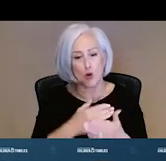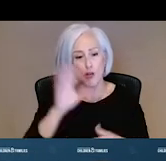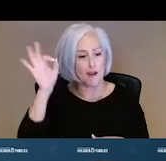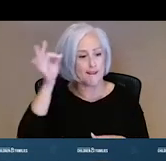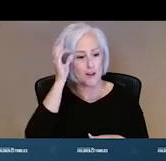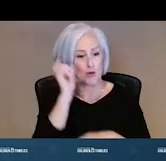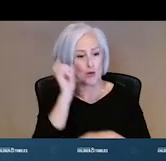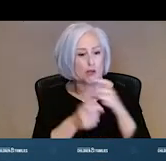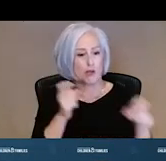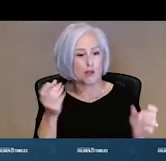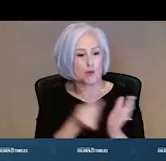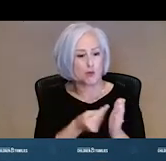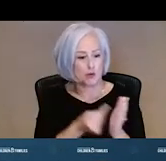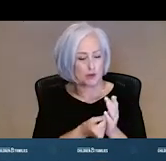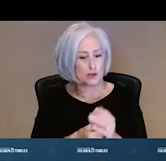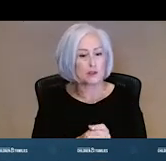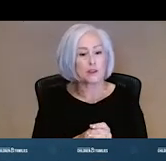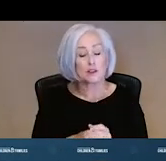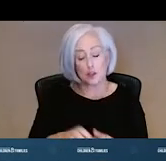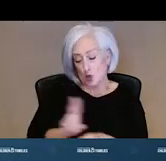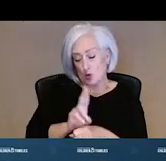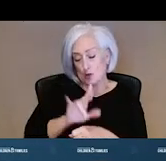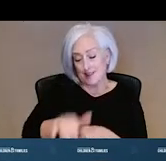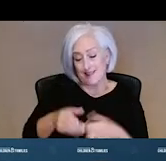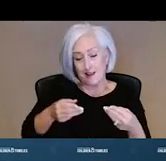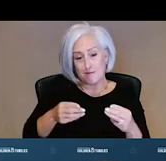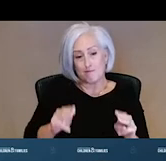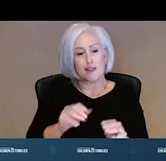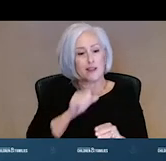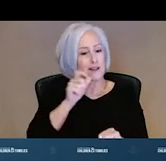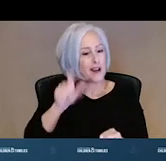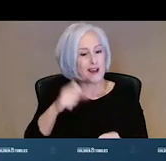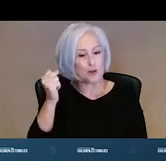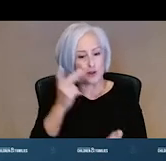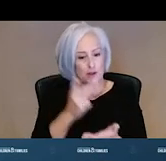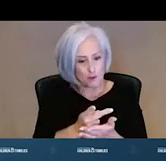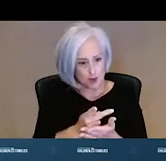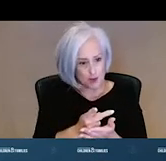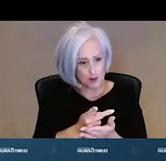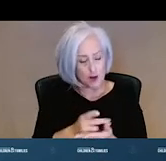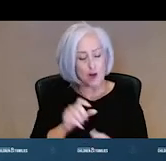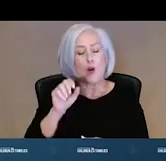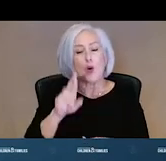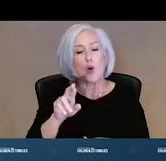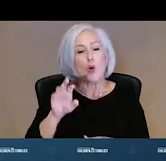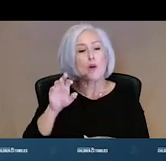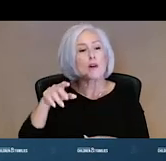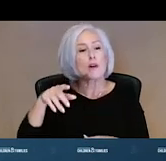this method requires no approval from a federal agency or an HHS pass-through entity, and the